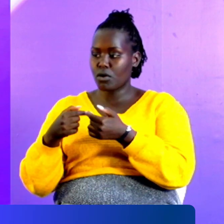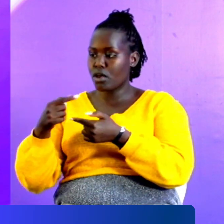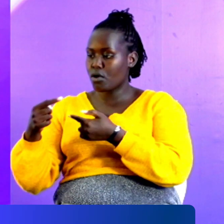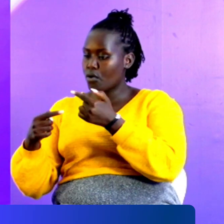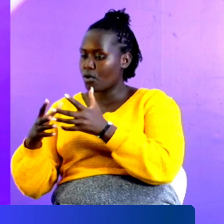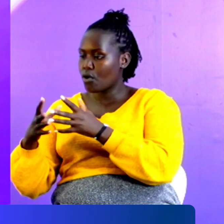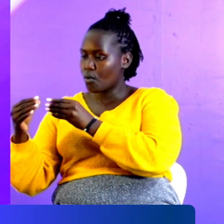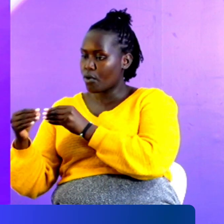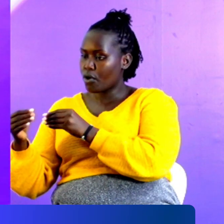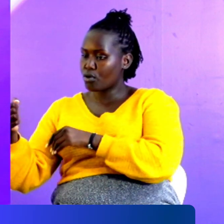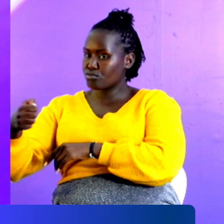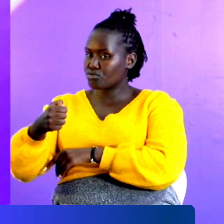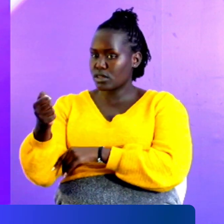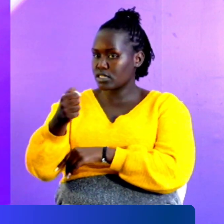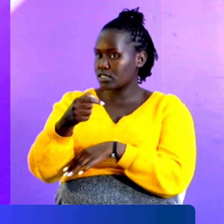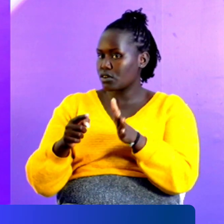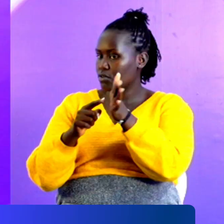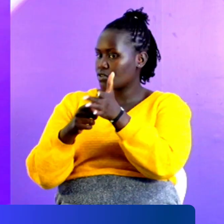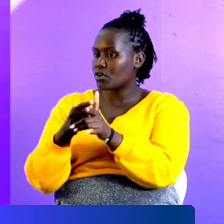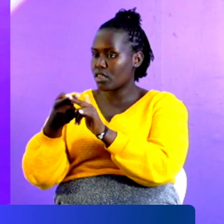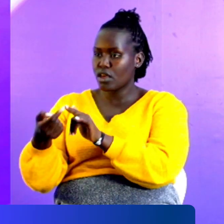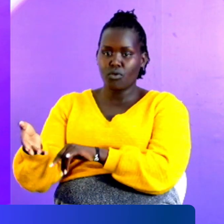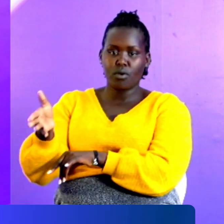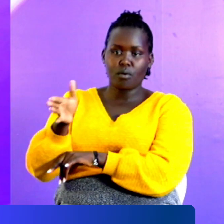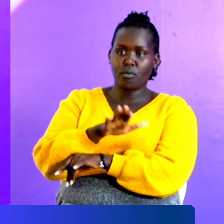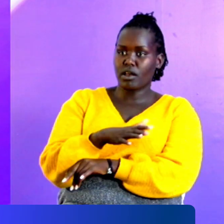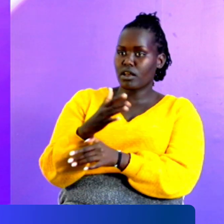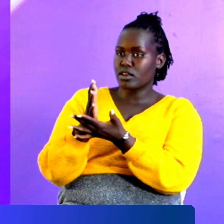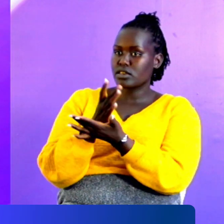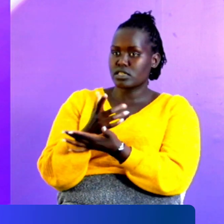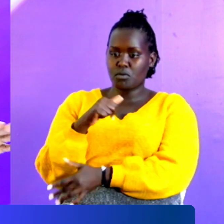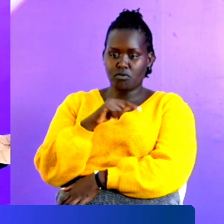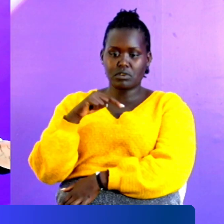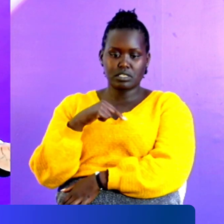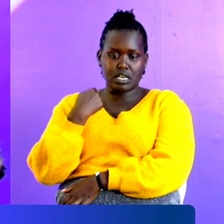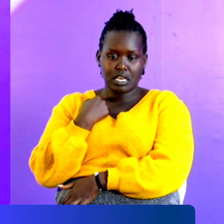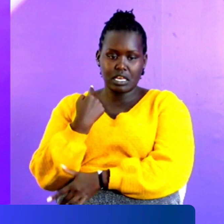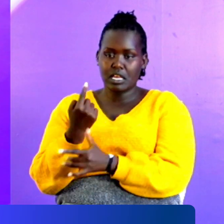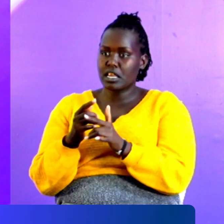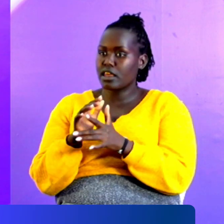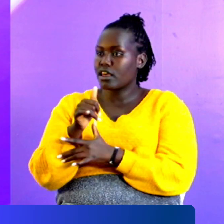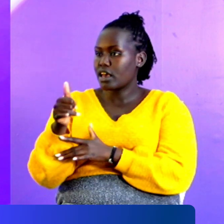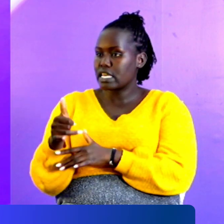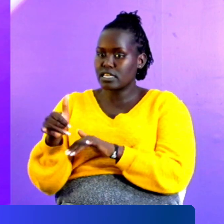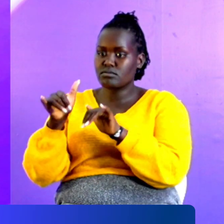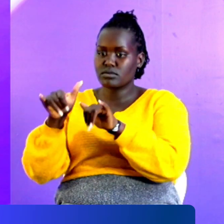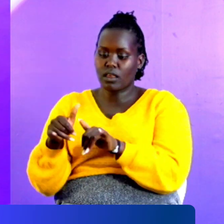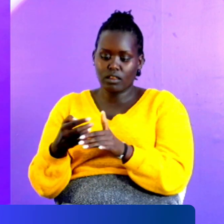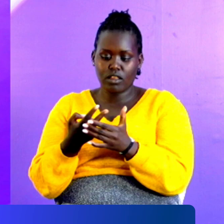go to the streets. We go, we appear, we then come back, retreat. Some of us are killed, others are maimed, then in the